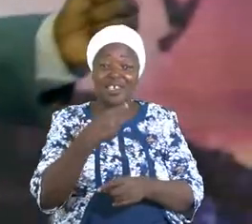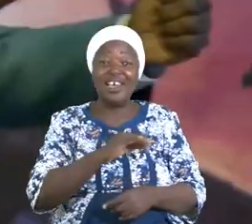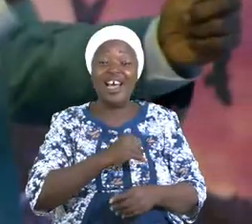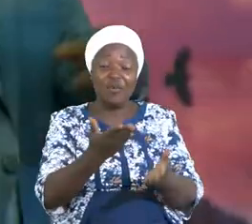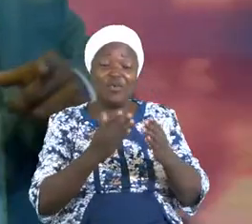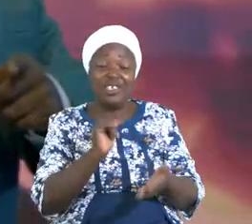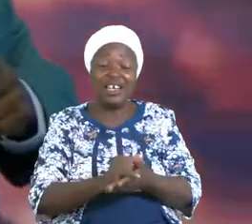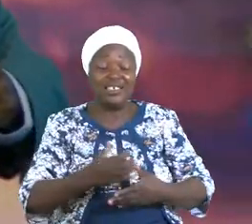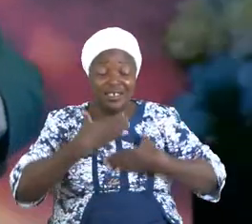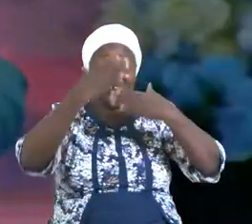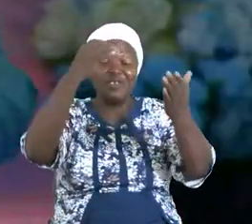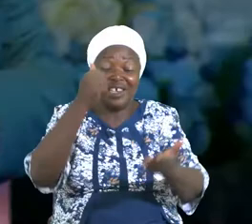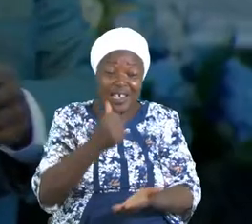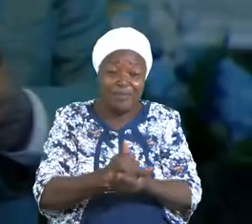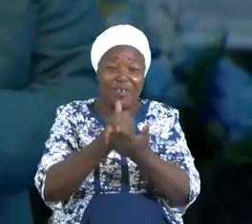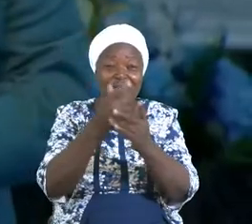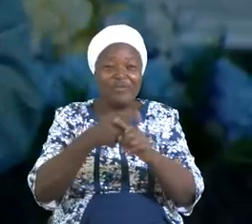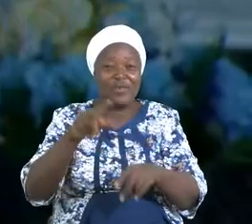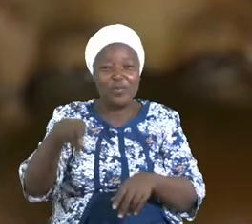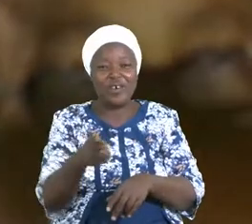amen coming from Port Harcourt.